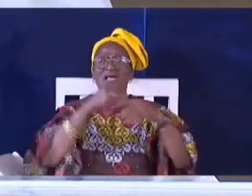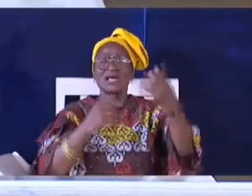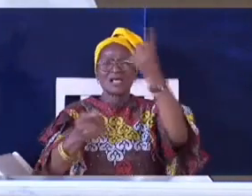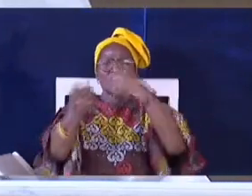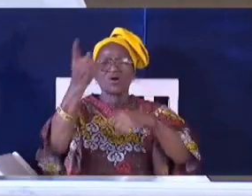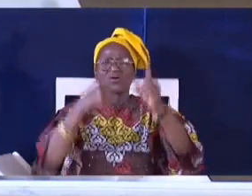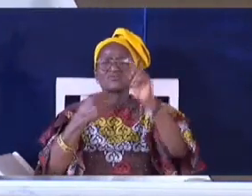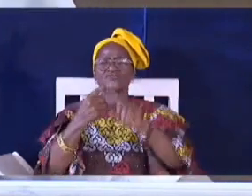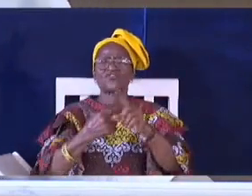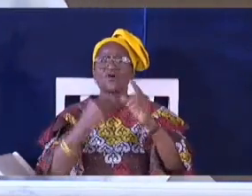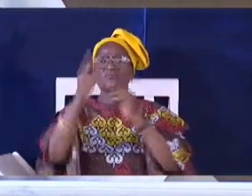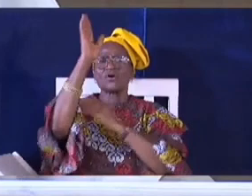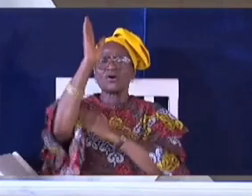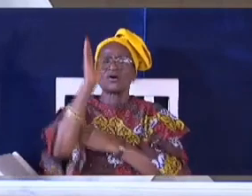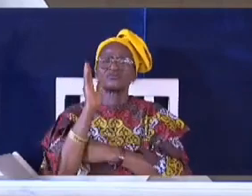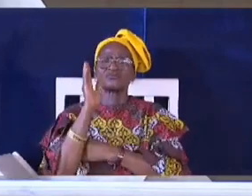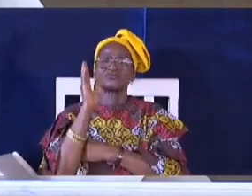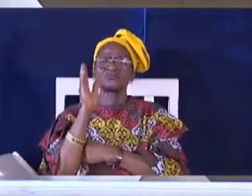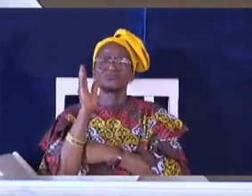comes from God.